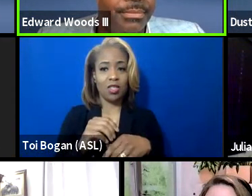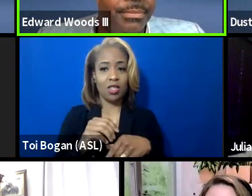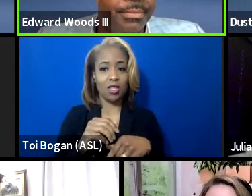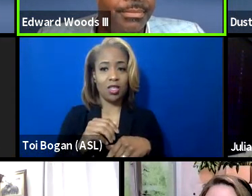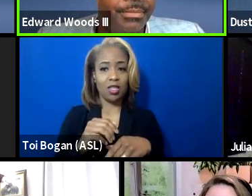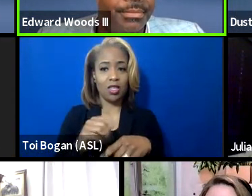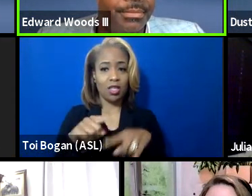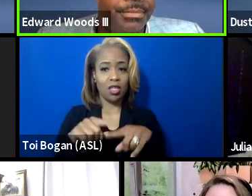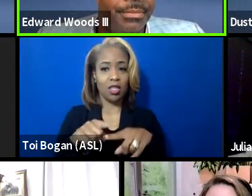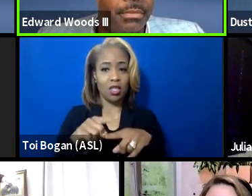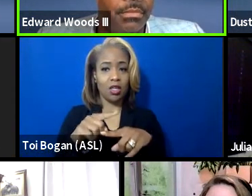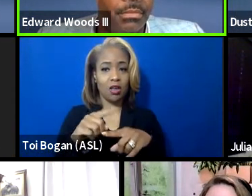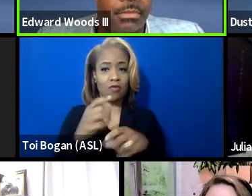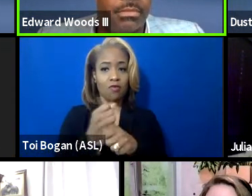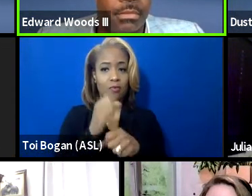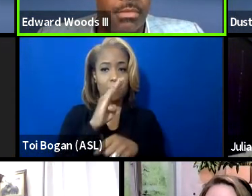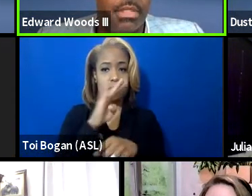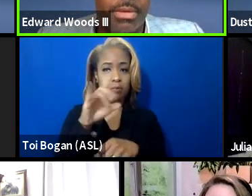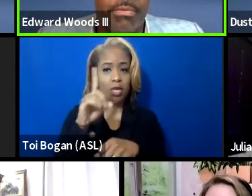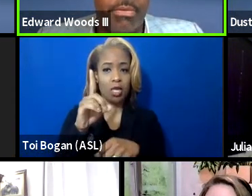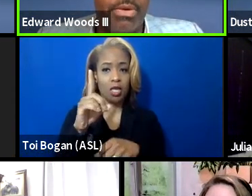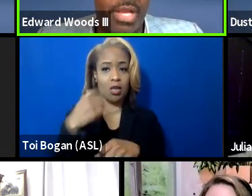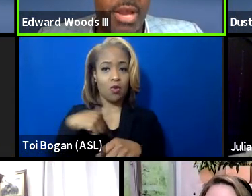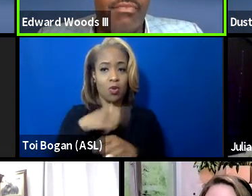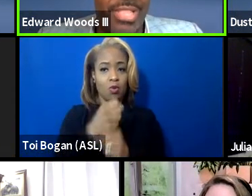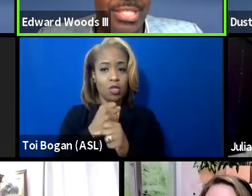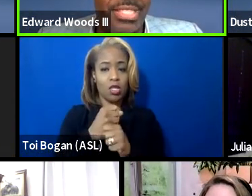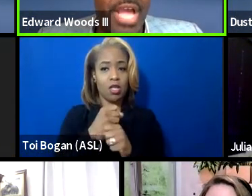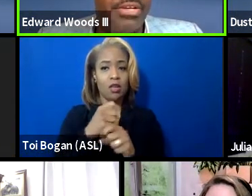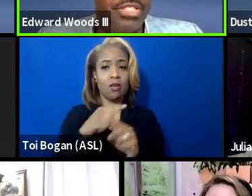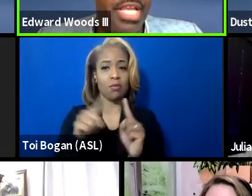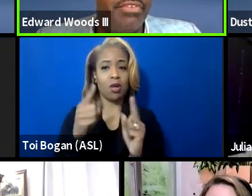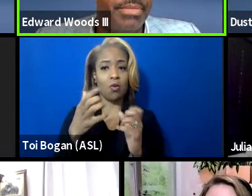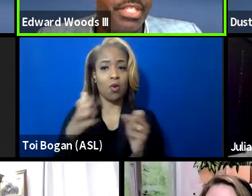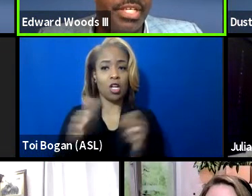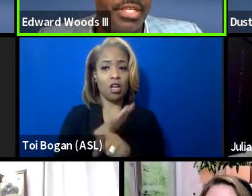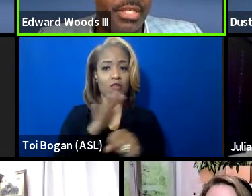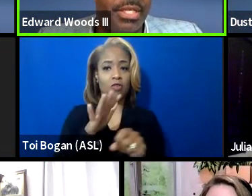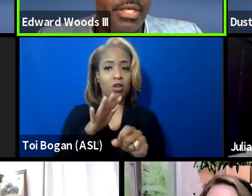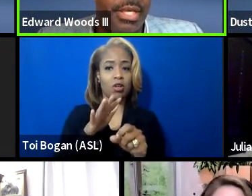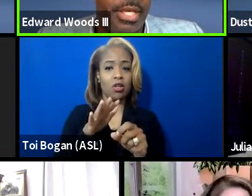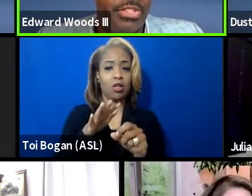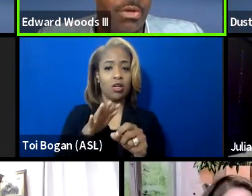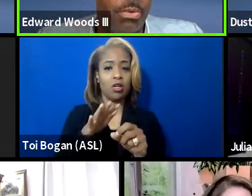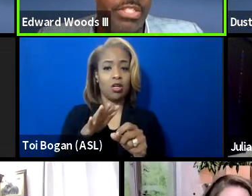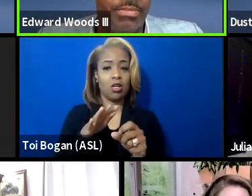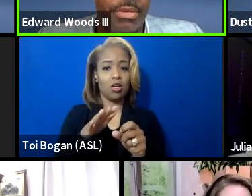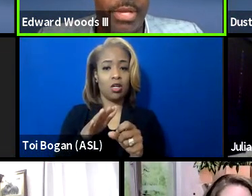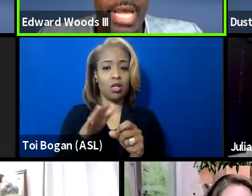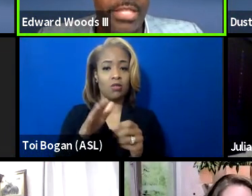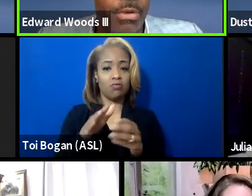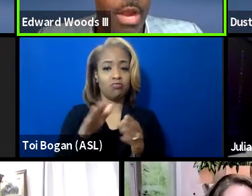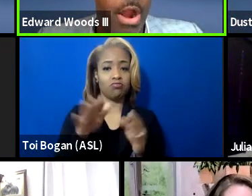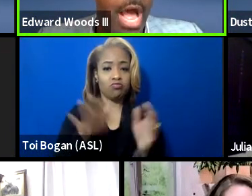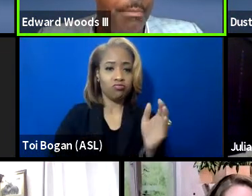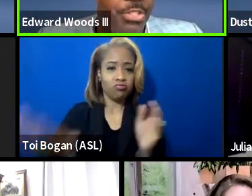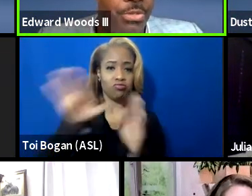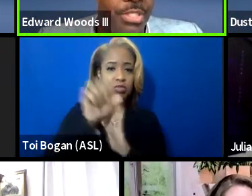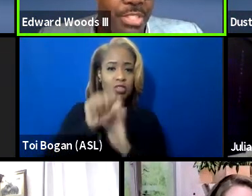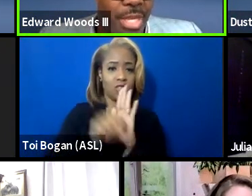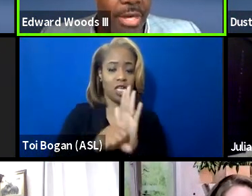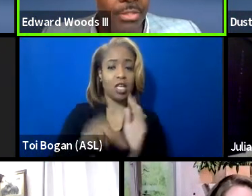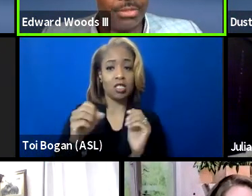receive. Okay. But we want to cover the entire state of Michigan. And so once we realize what